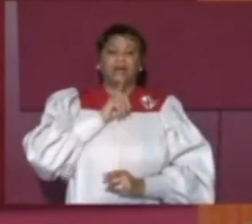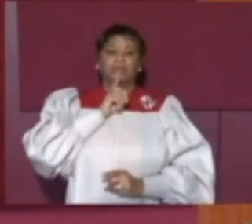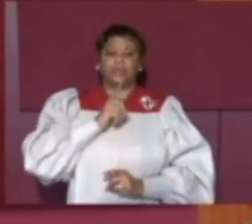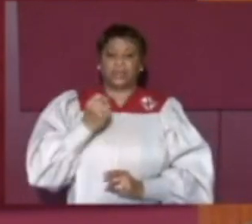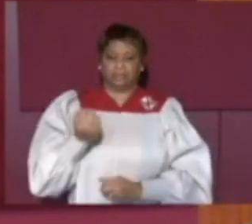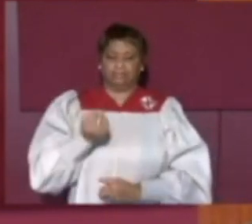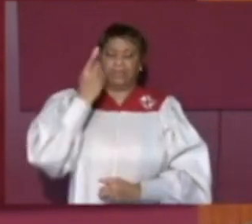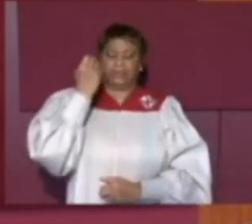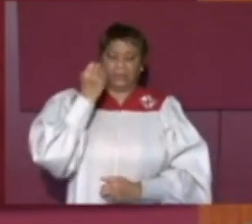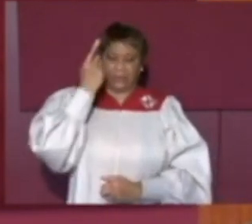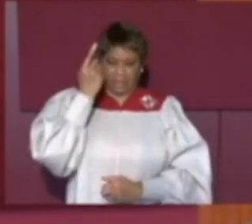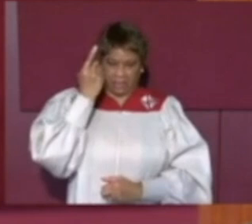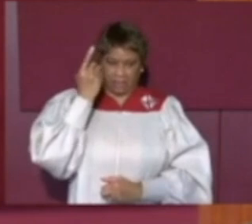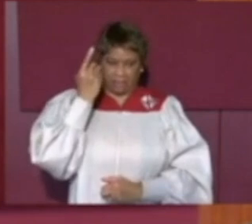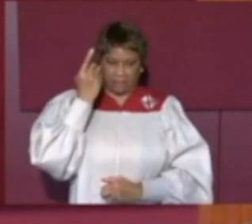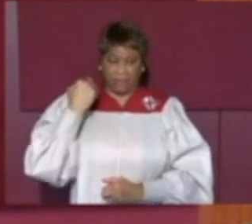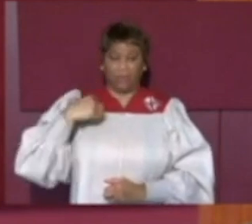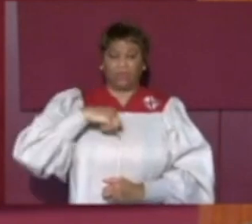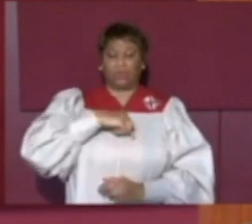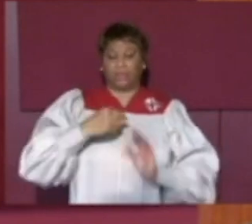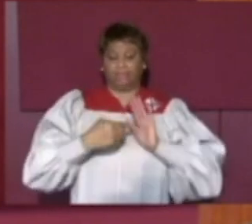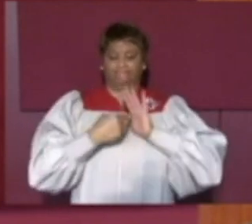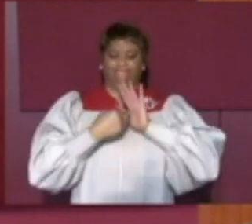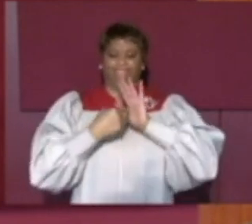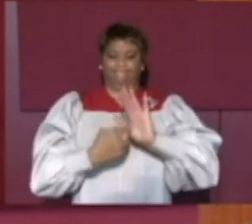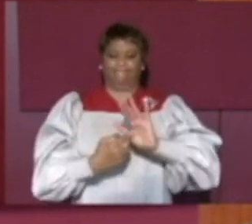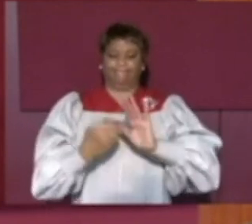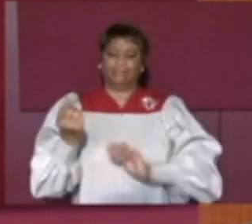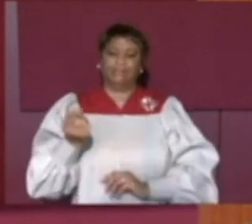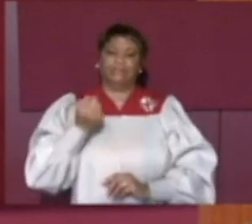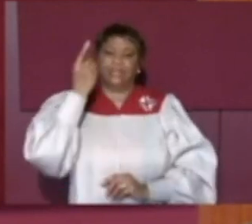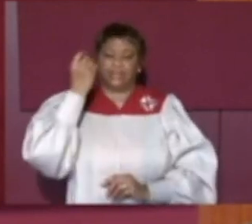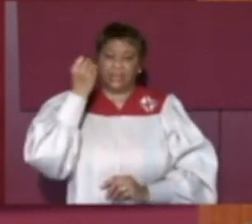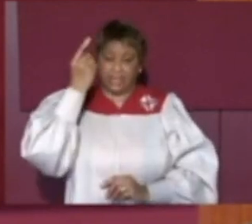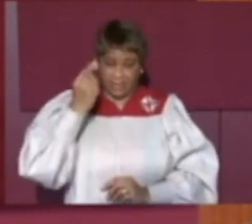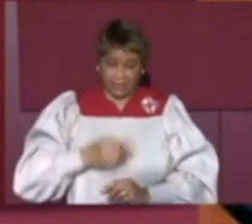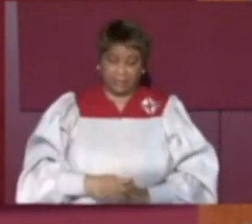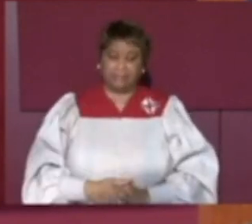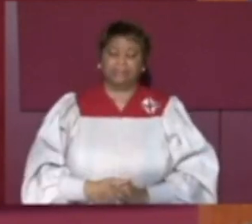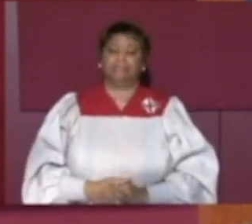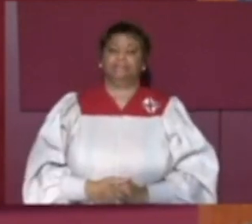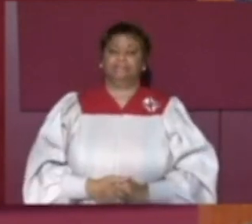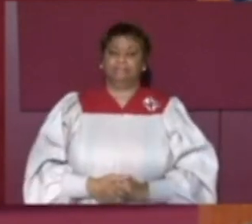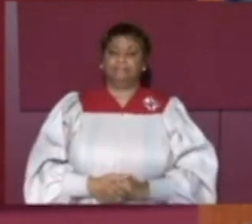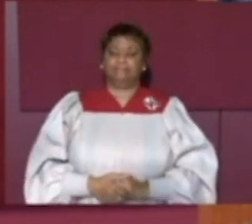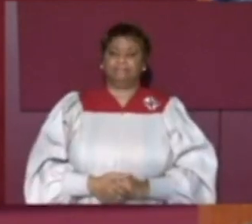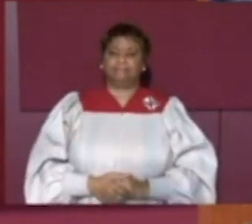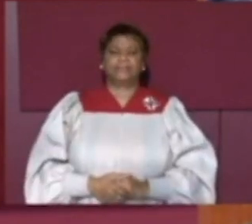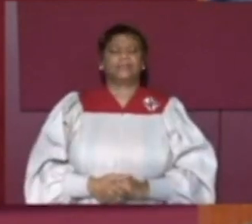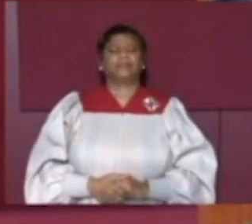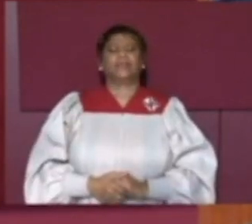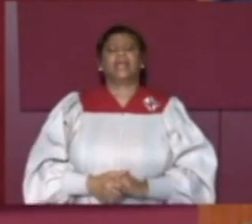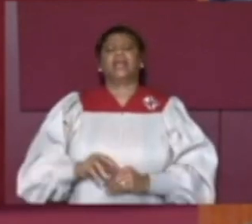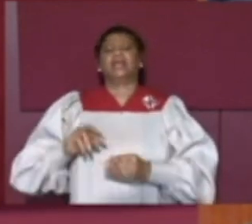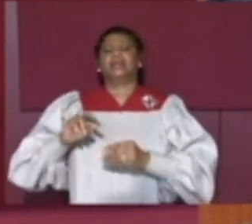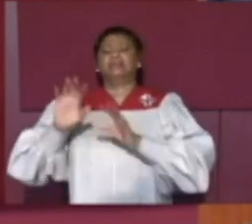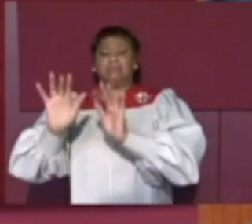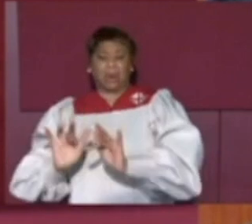understanding. This is love when we are understanding. To be